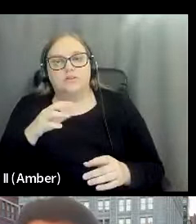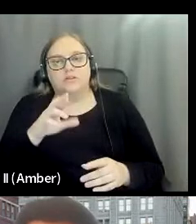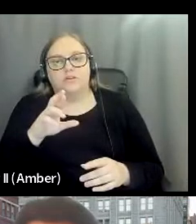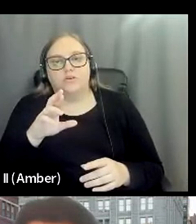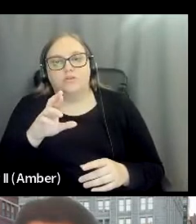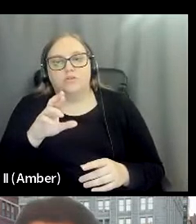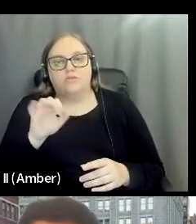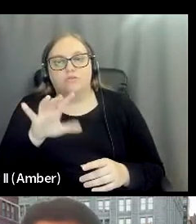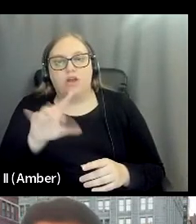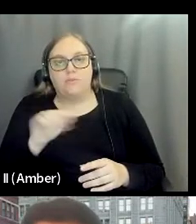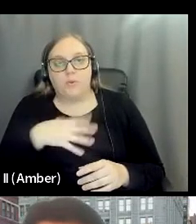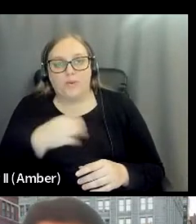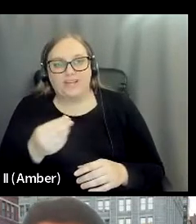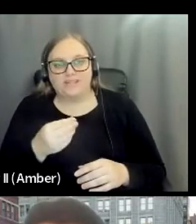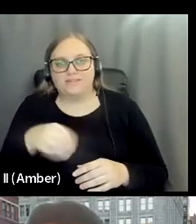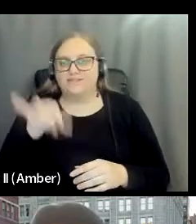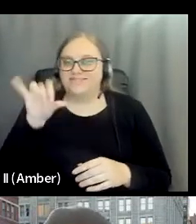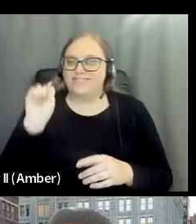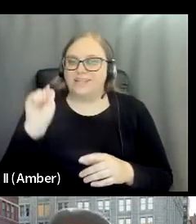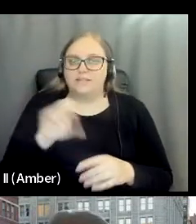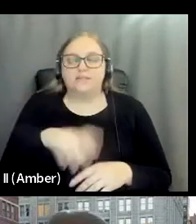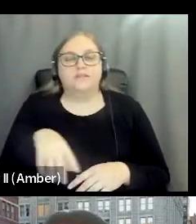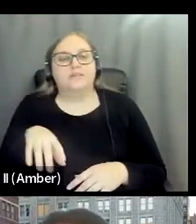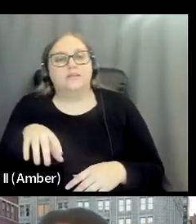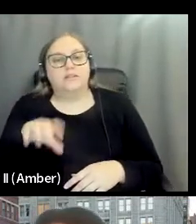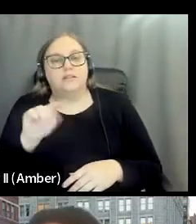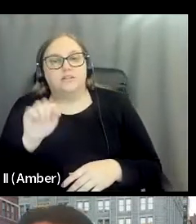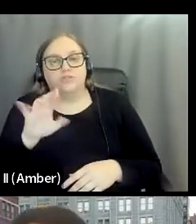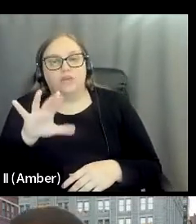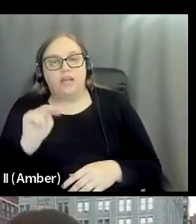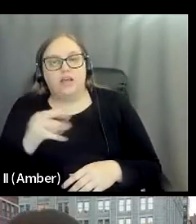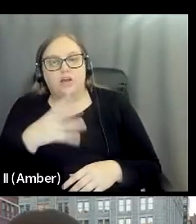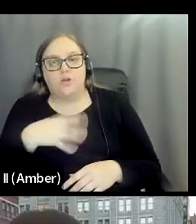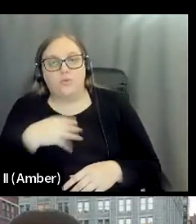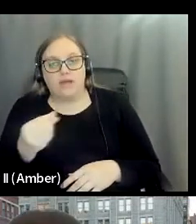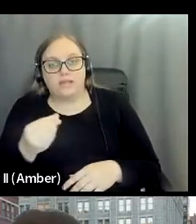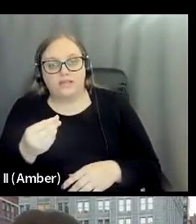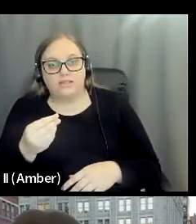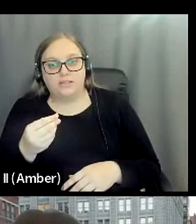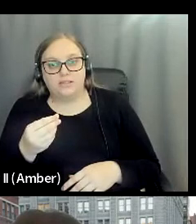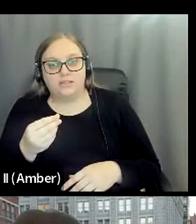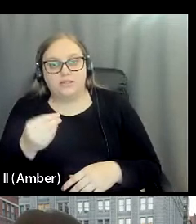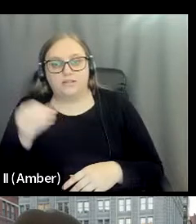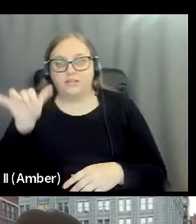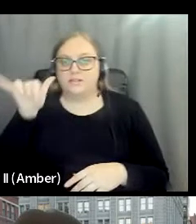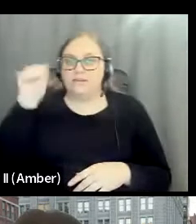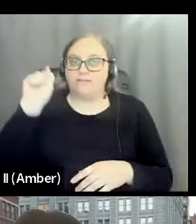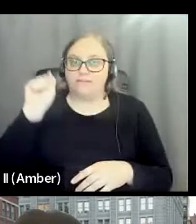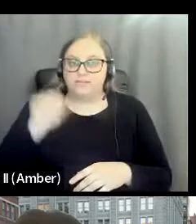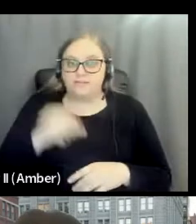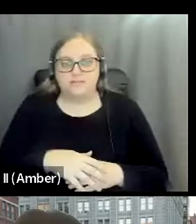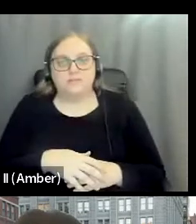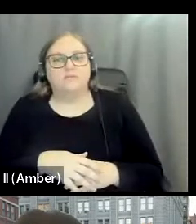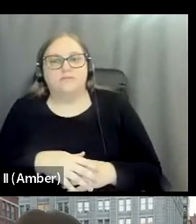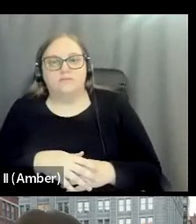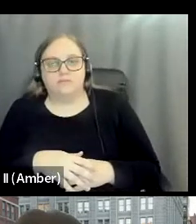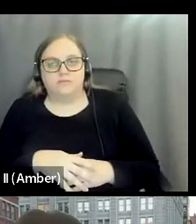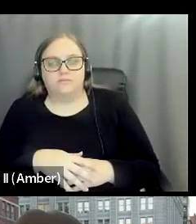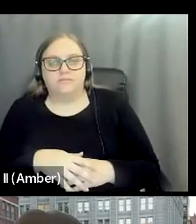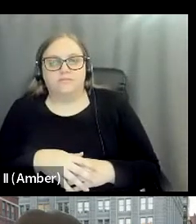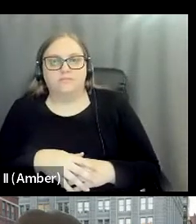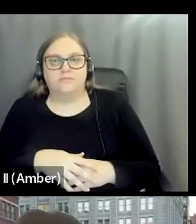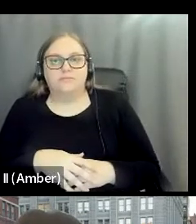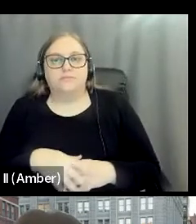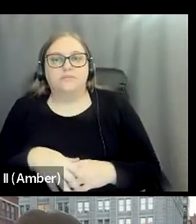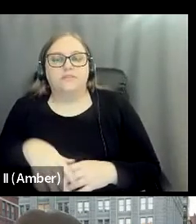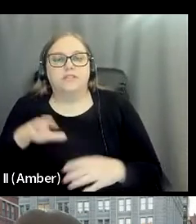White. Yes. Councilmember Robert White votes yes. Councilmember Trahan White. Yes. Councilmember Trahan White votes yes.